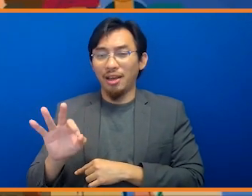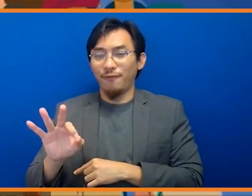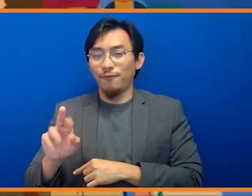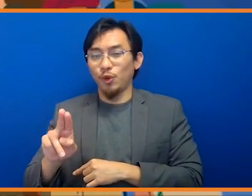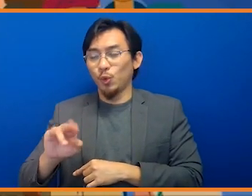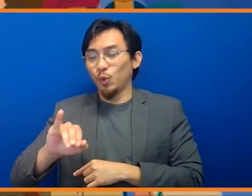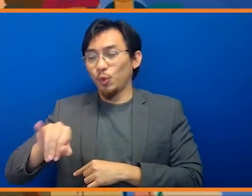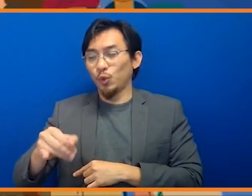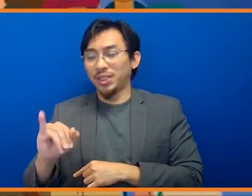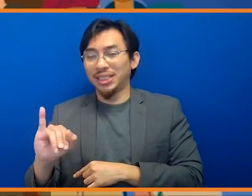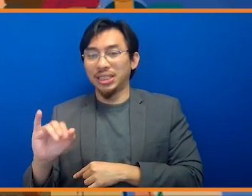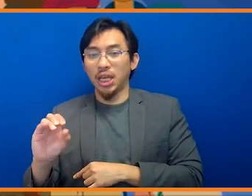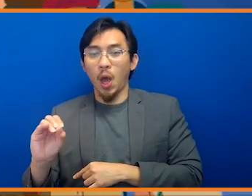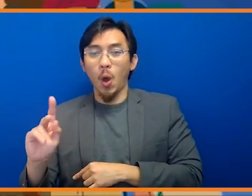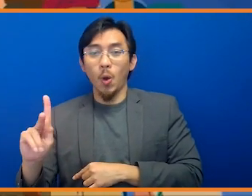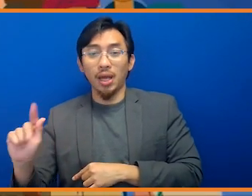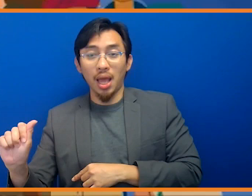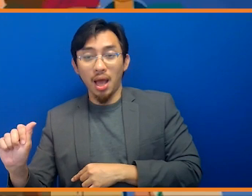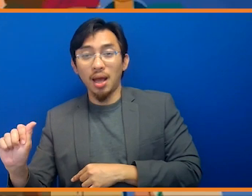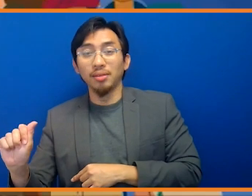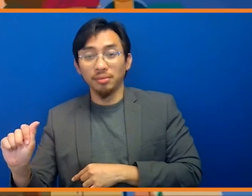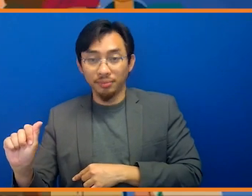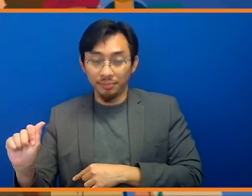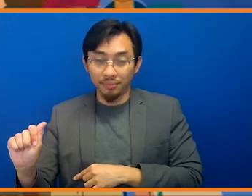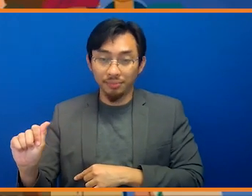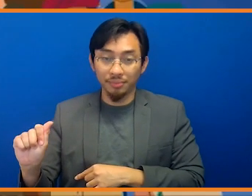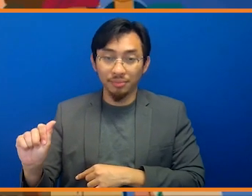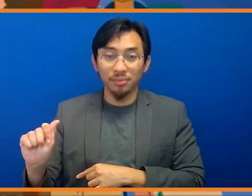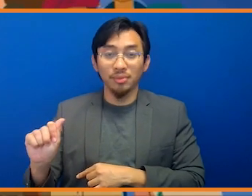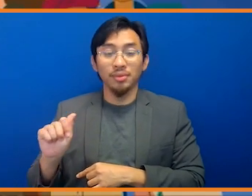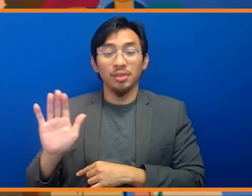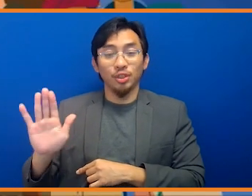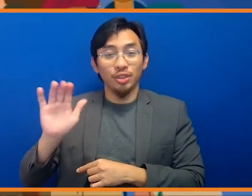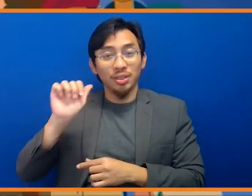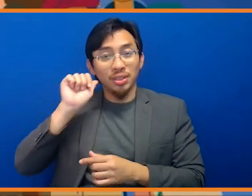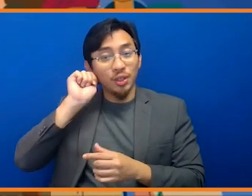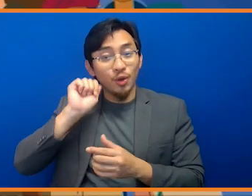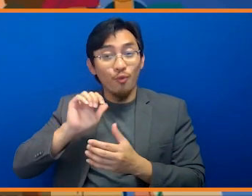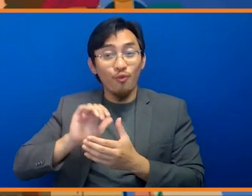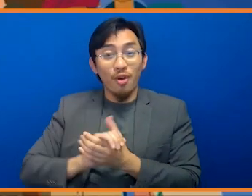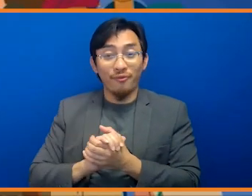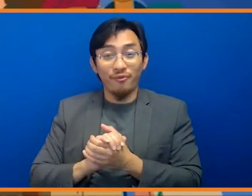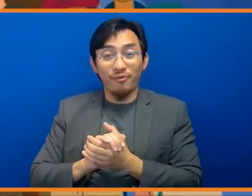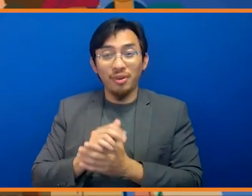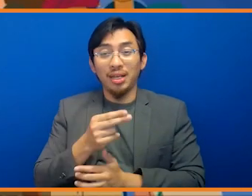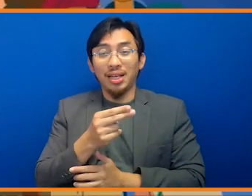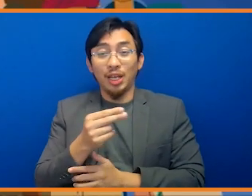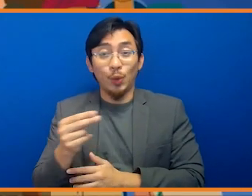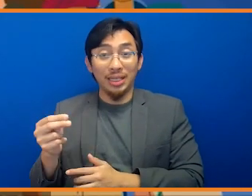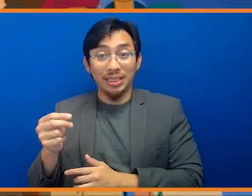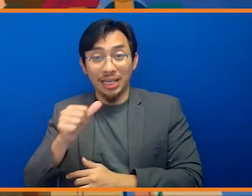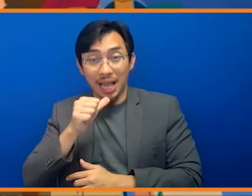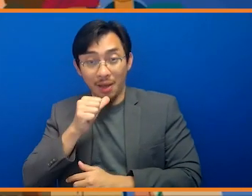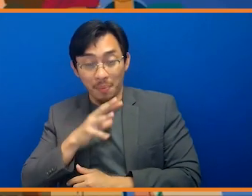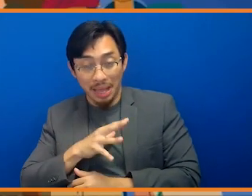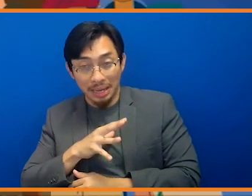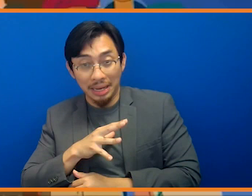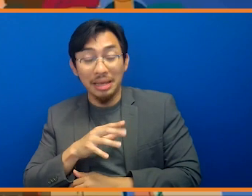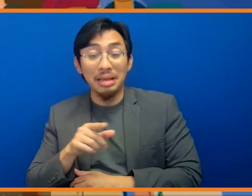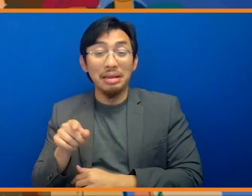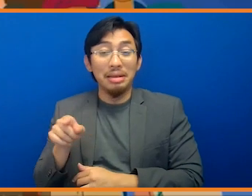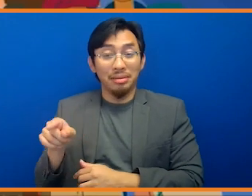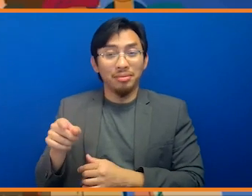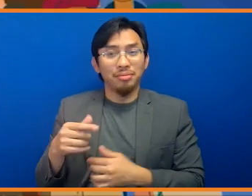is Dean Fujioka. His wife is Indonesian woman, and he was